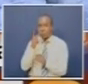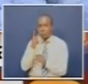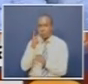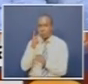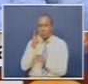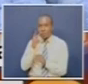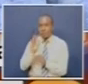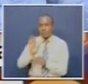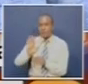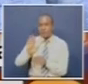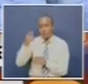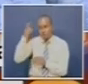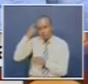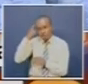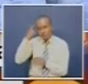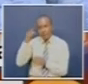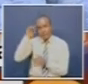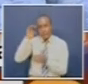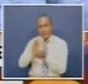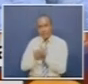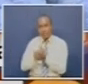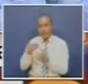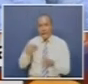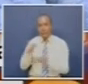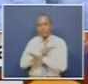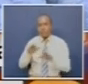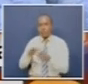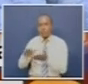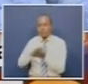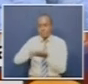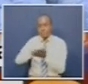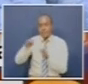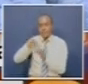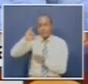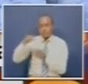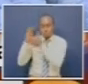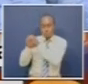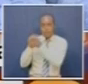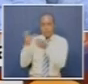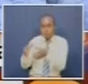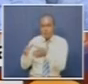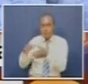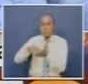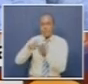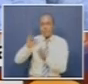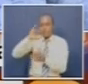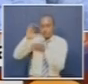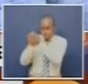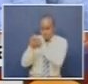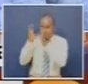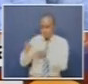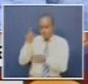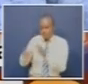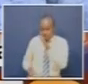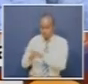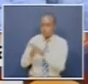own conscience believes that there is no space in Jubilee, and that for that matter Jubilee must be removed from power,